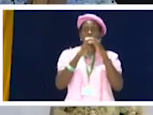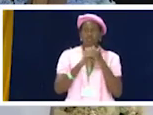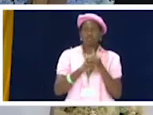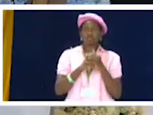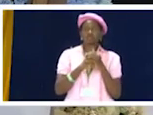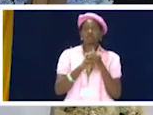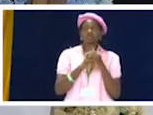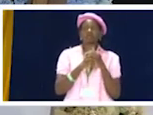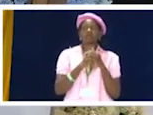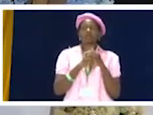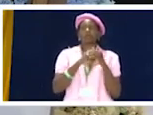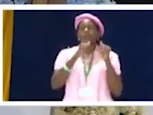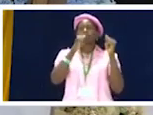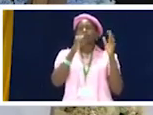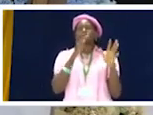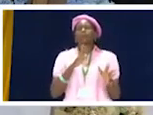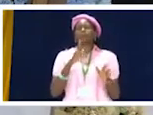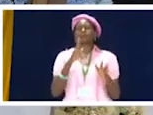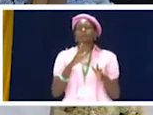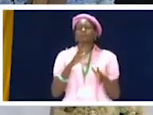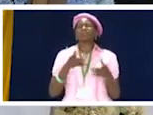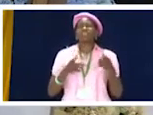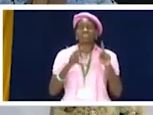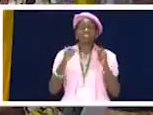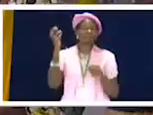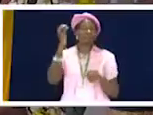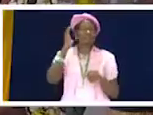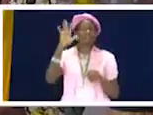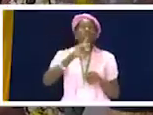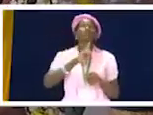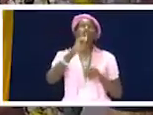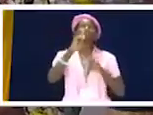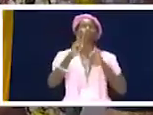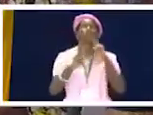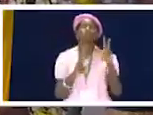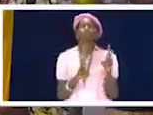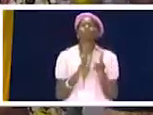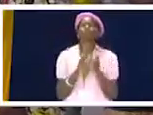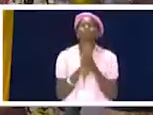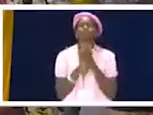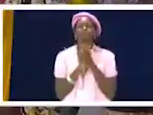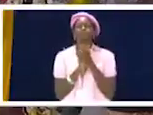Him. Let Him hear your voice.